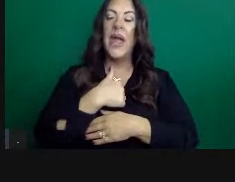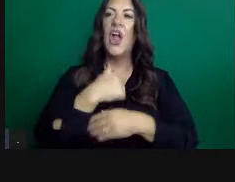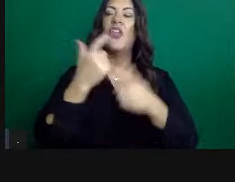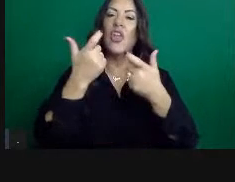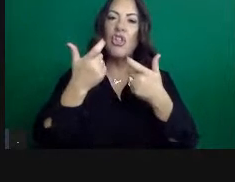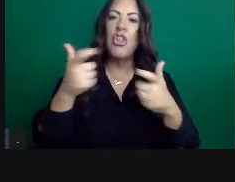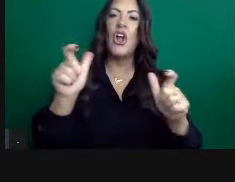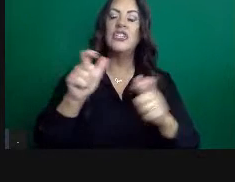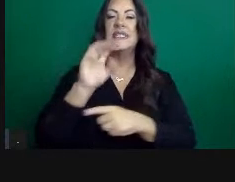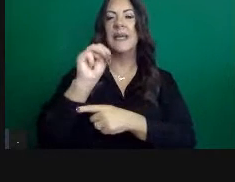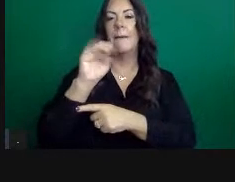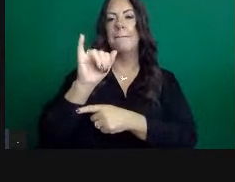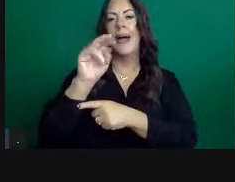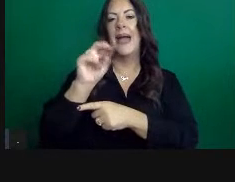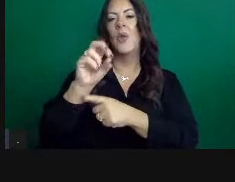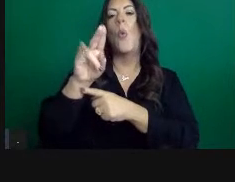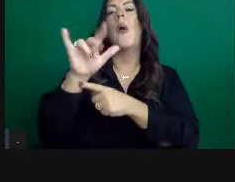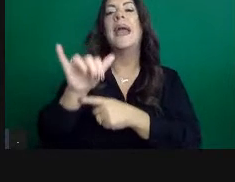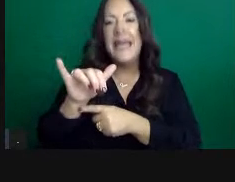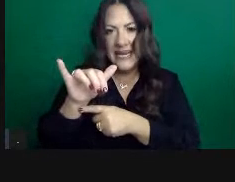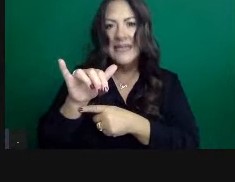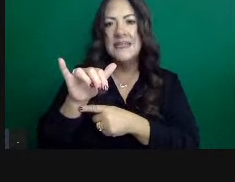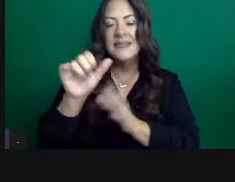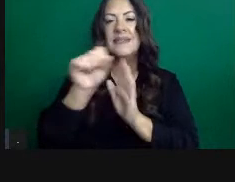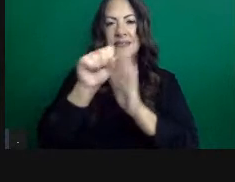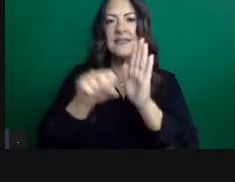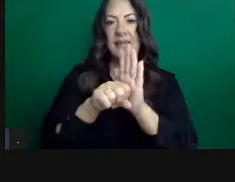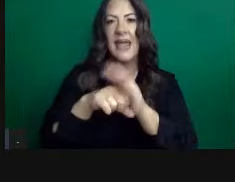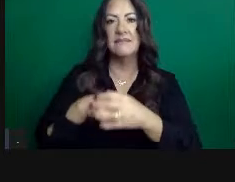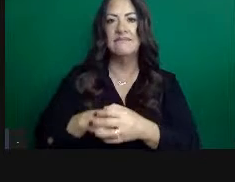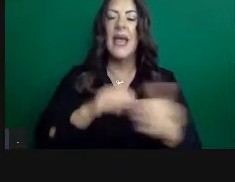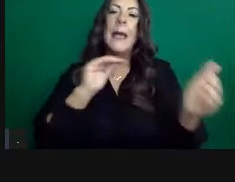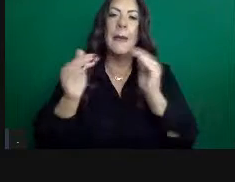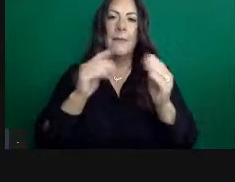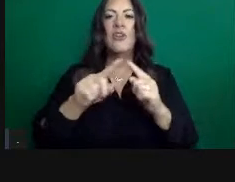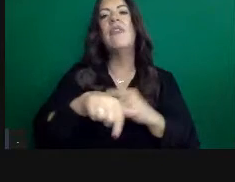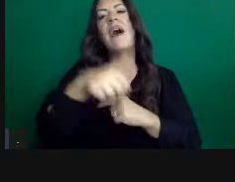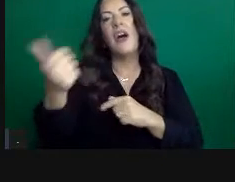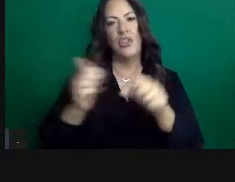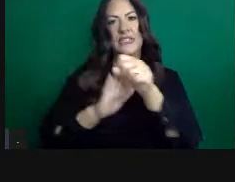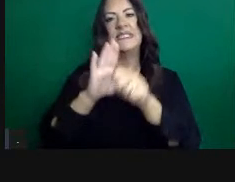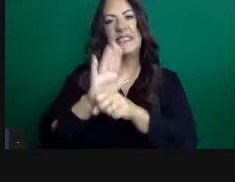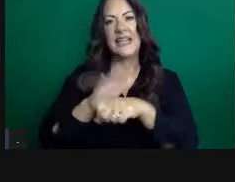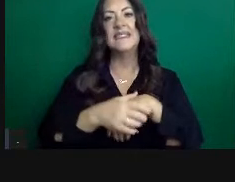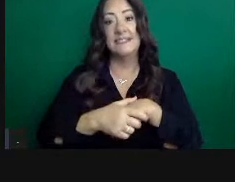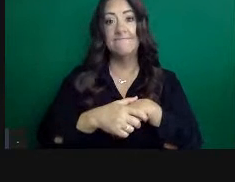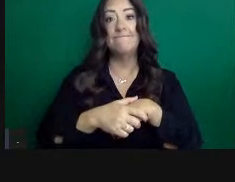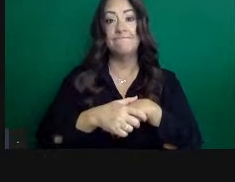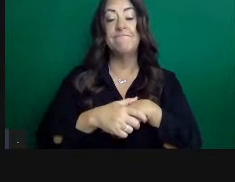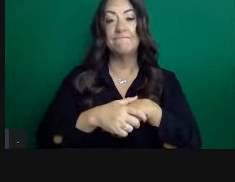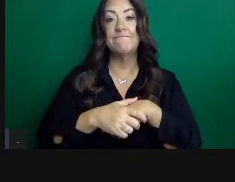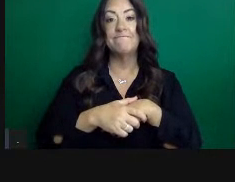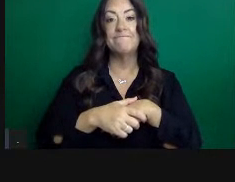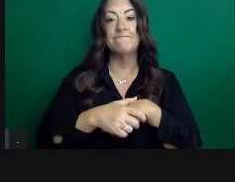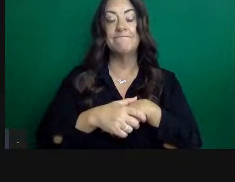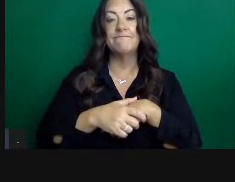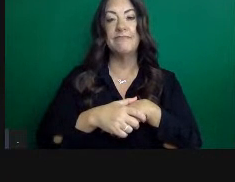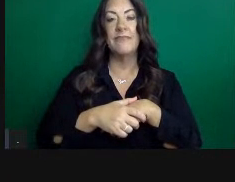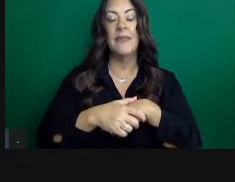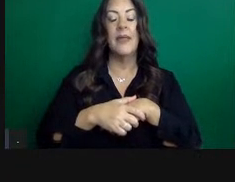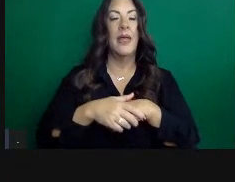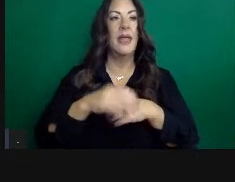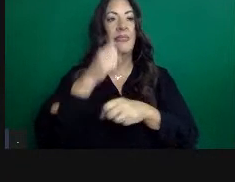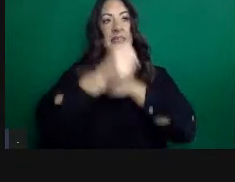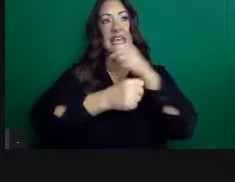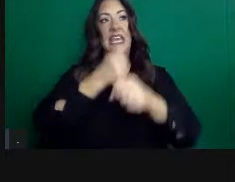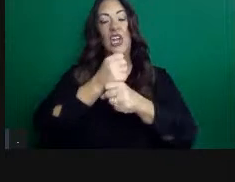state, is where the rest of the United States of America will be moving. By 2050,